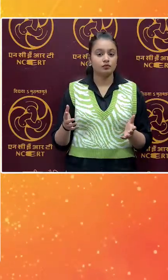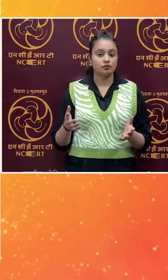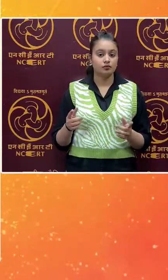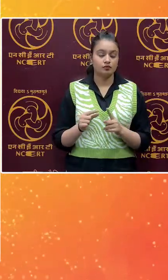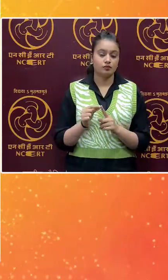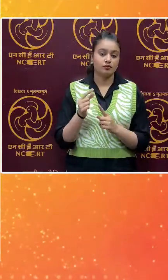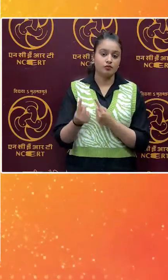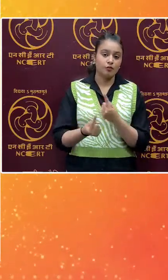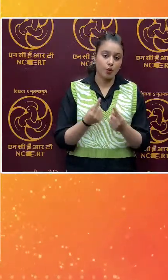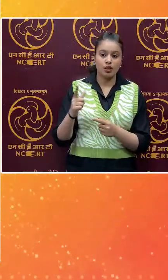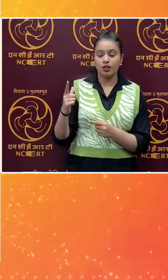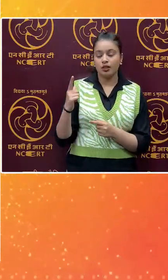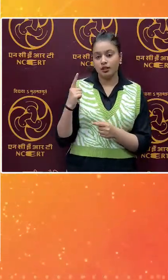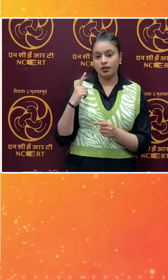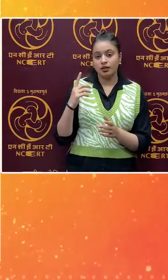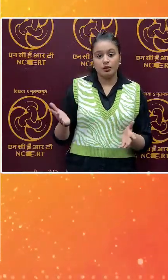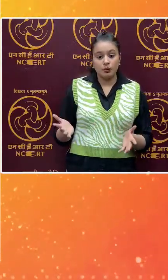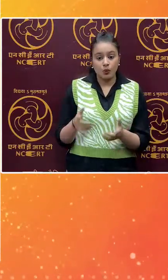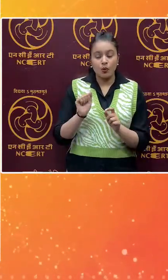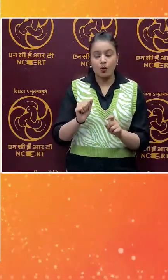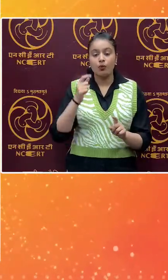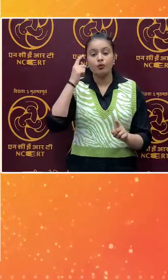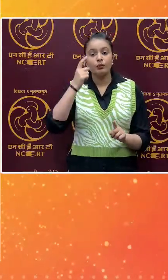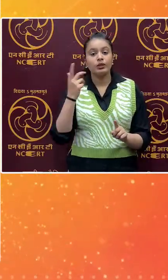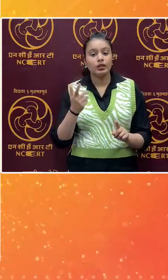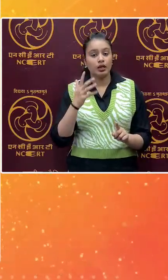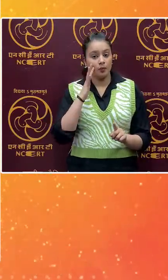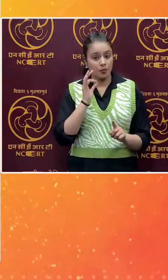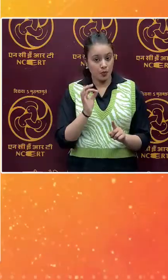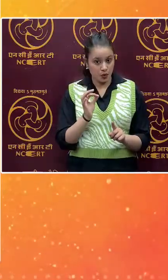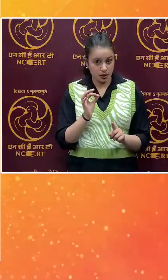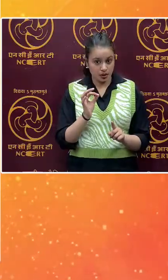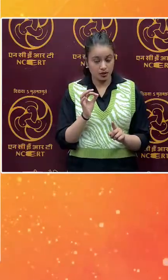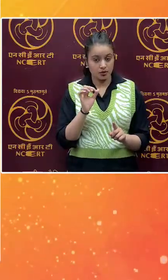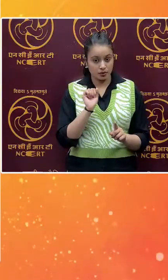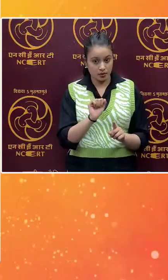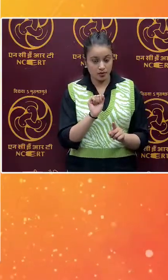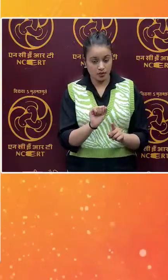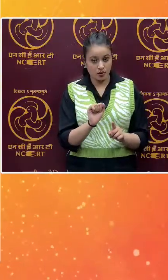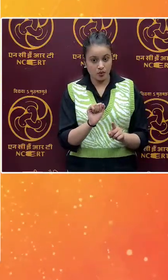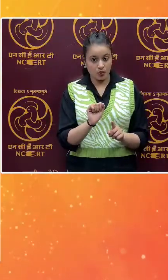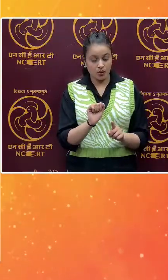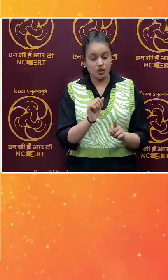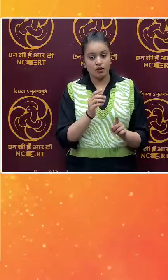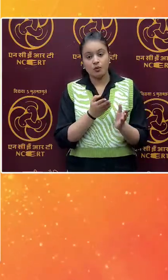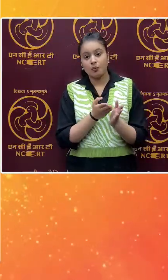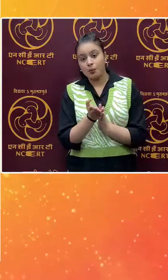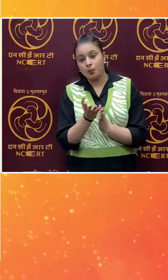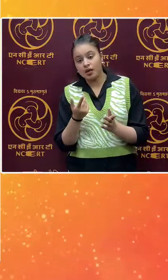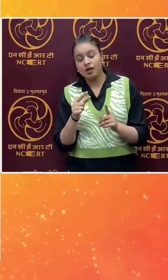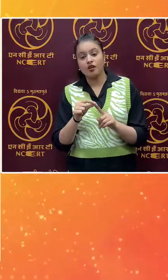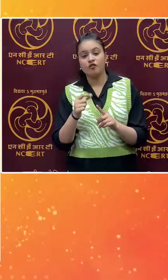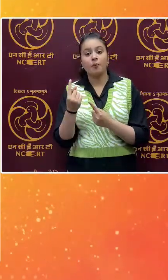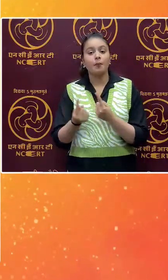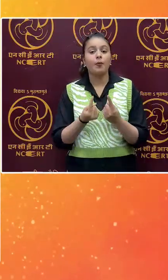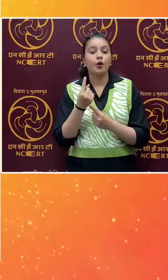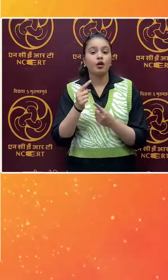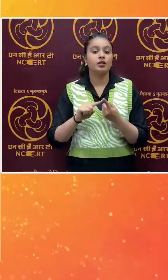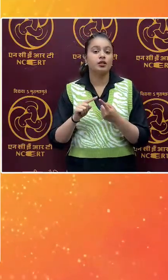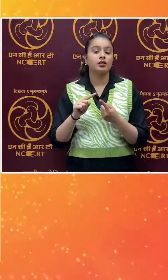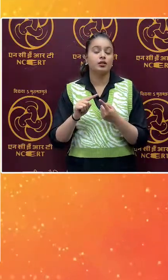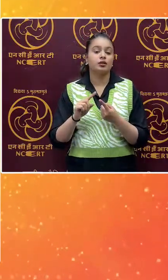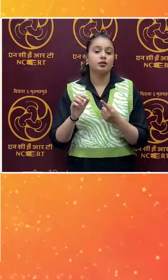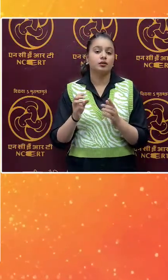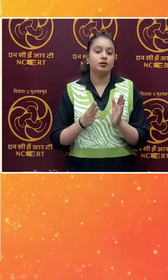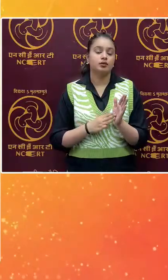political leaders Yeah. as what they think is important from their point of view, from the political economy. Right. Sir,